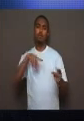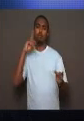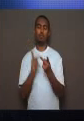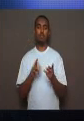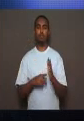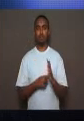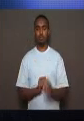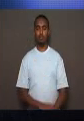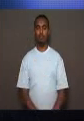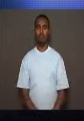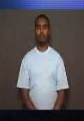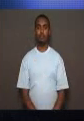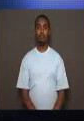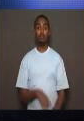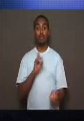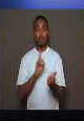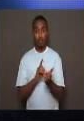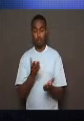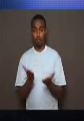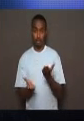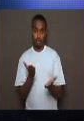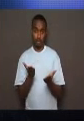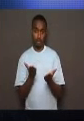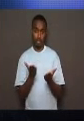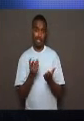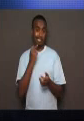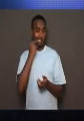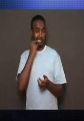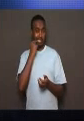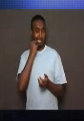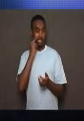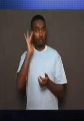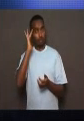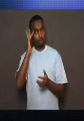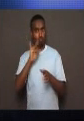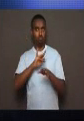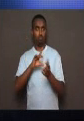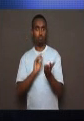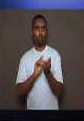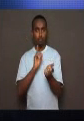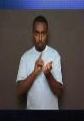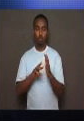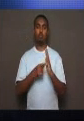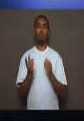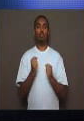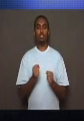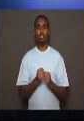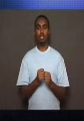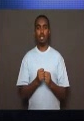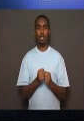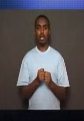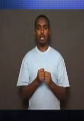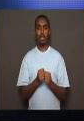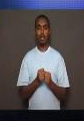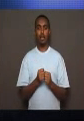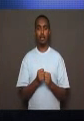accurately. A doctor might be a pediatrician, who is a doctor who specializes in the branch